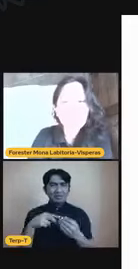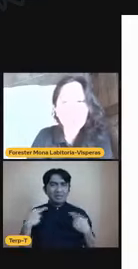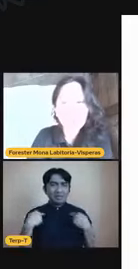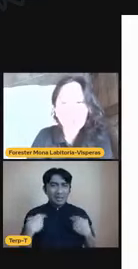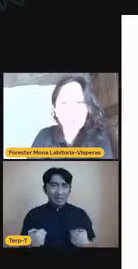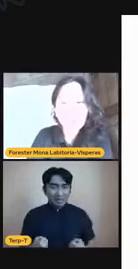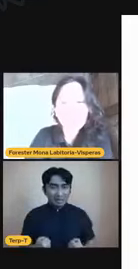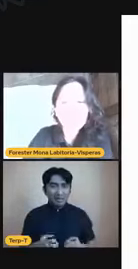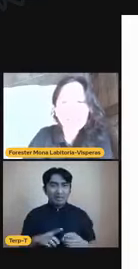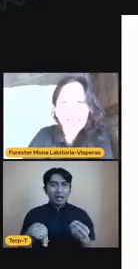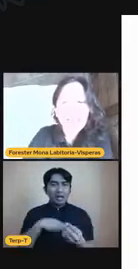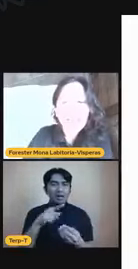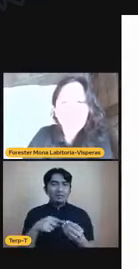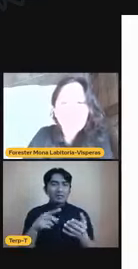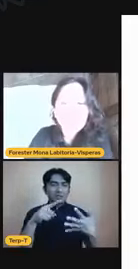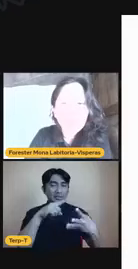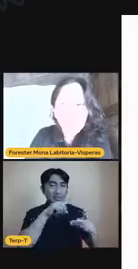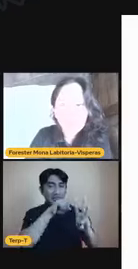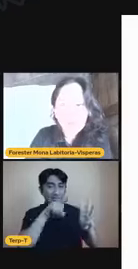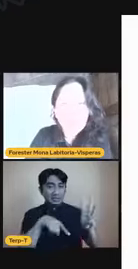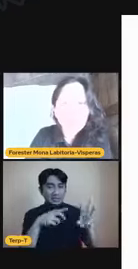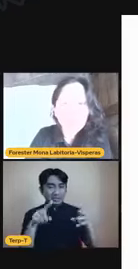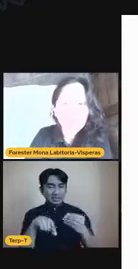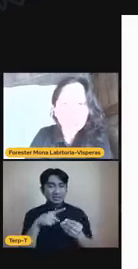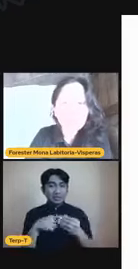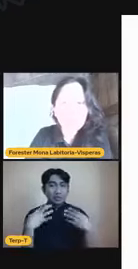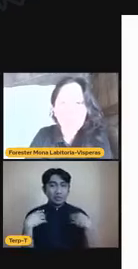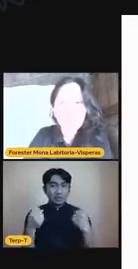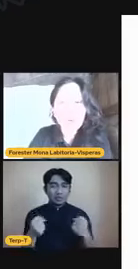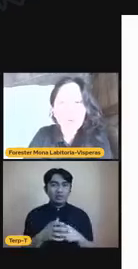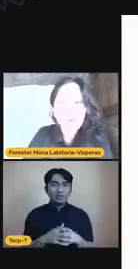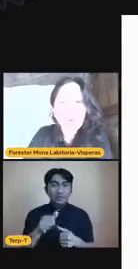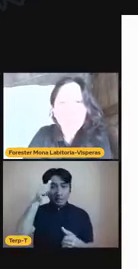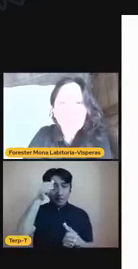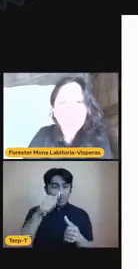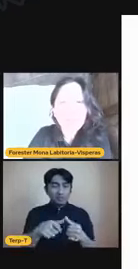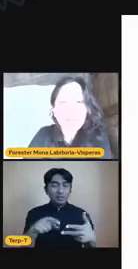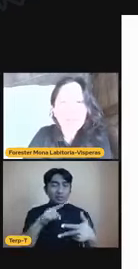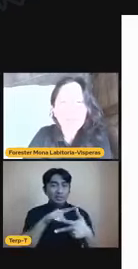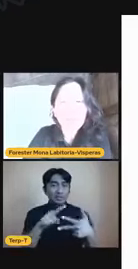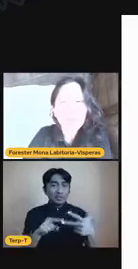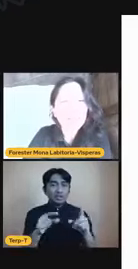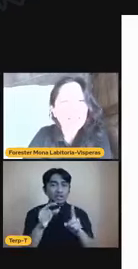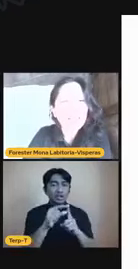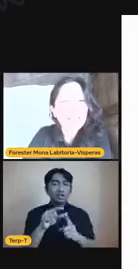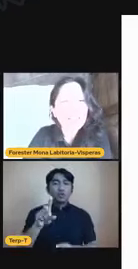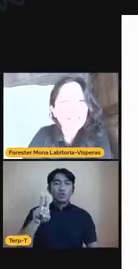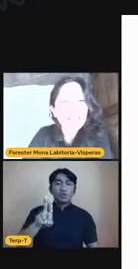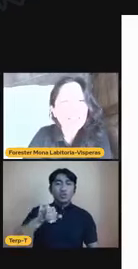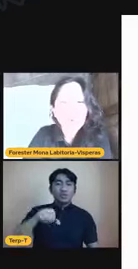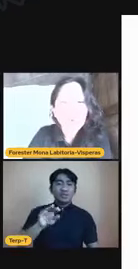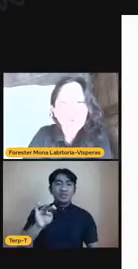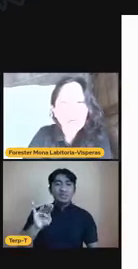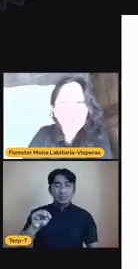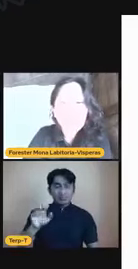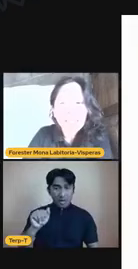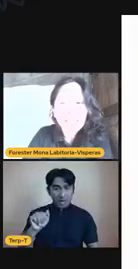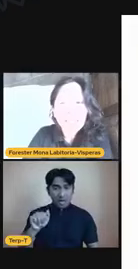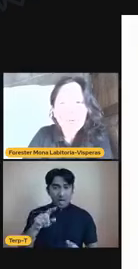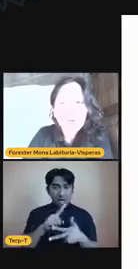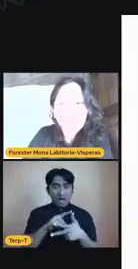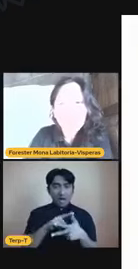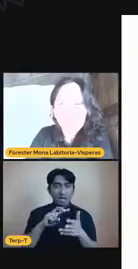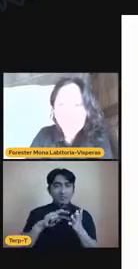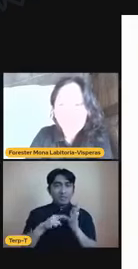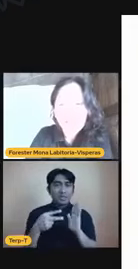six dimensions of wellness. And please remember three words. Ujima, so,